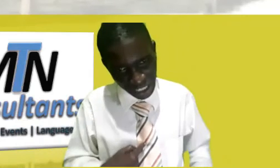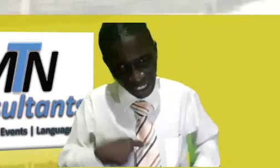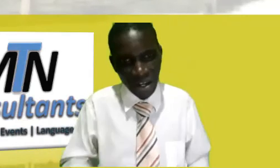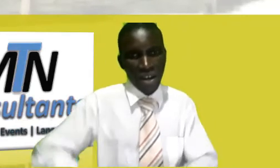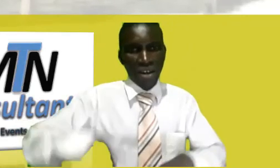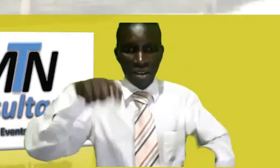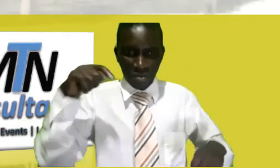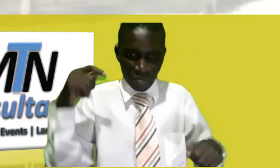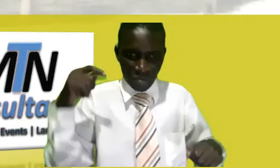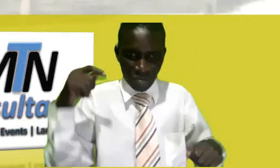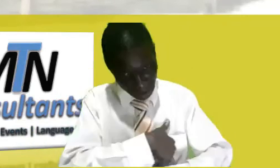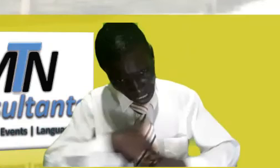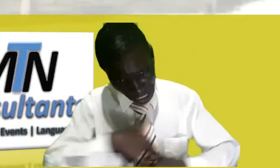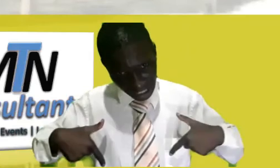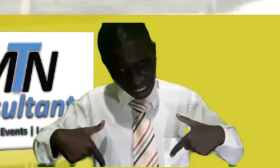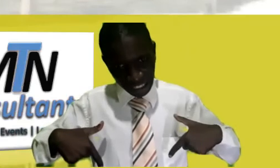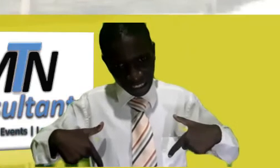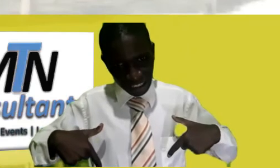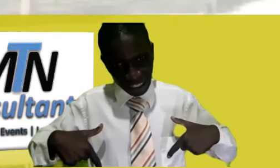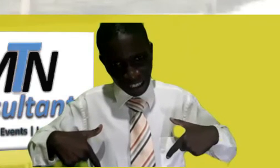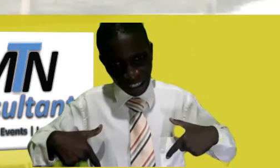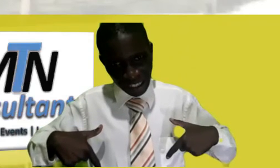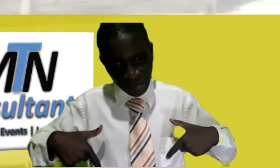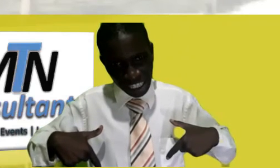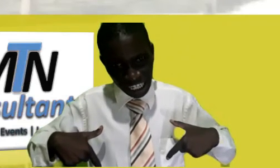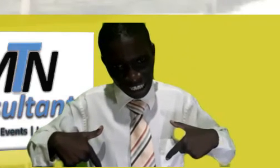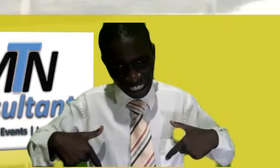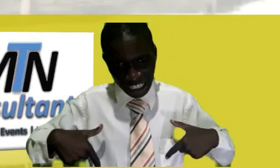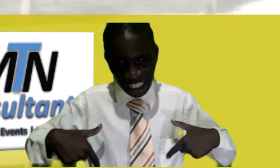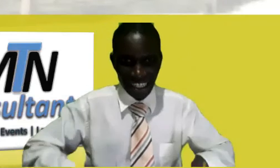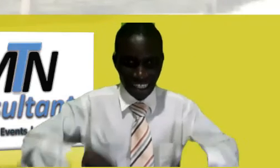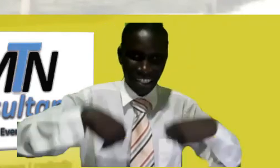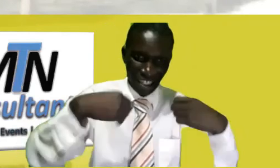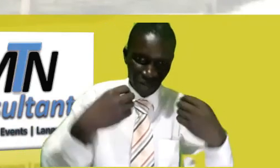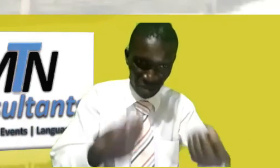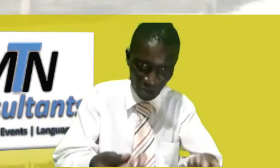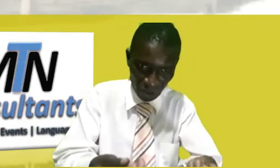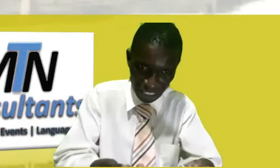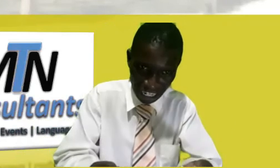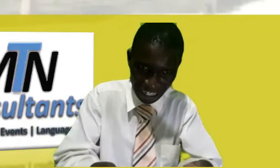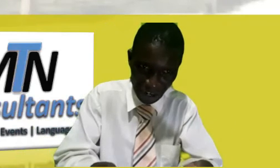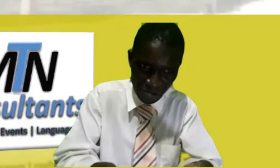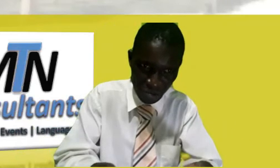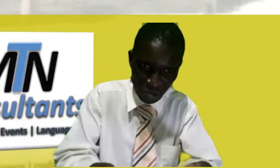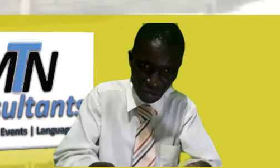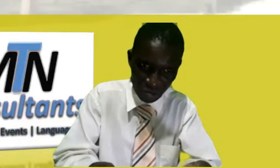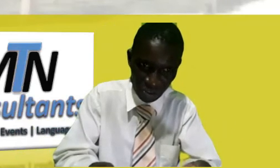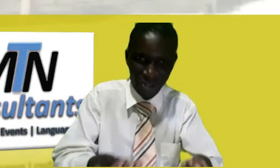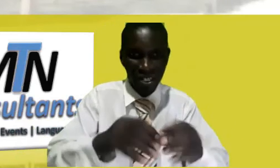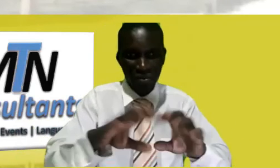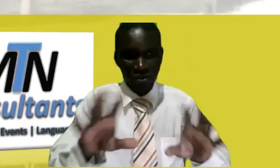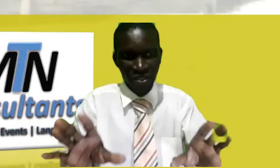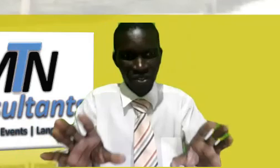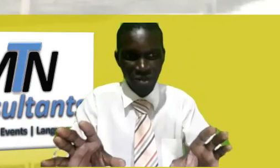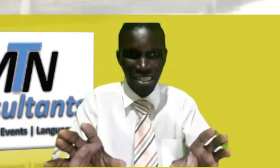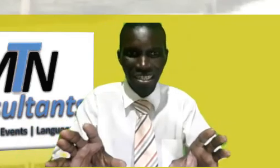to yourself, making the name tag, then giving them your sign name. Don't